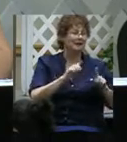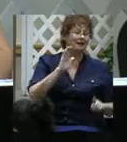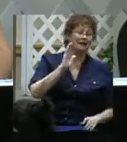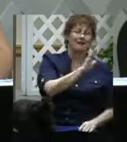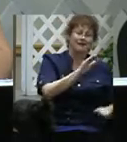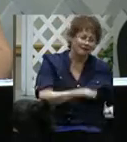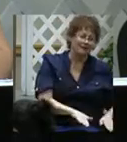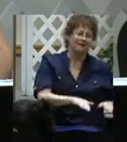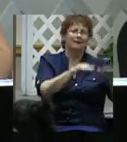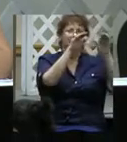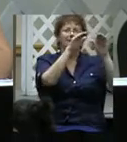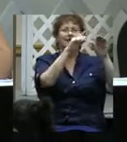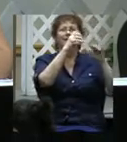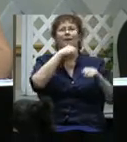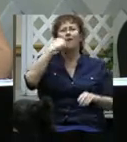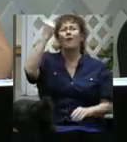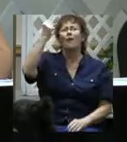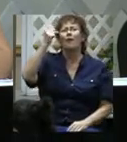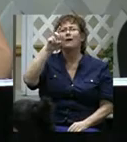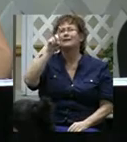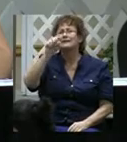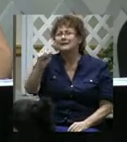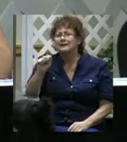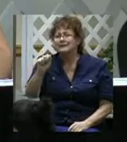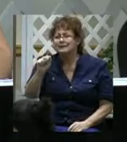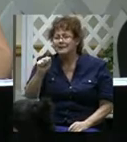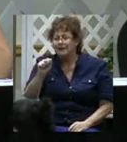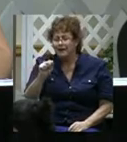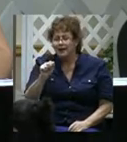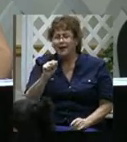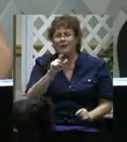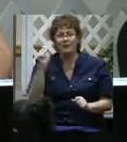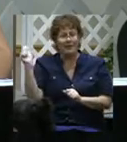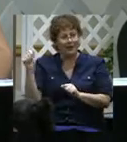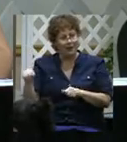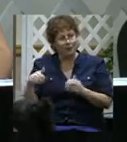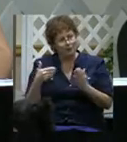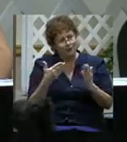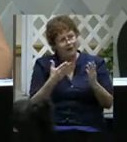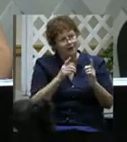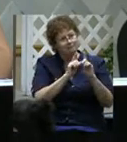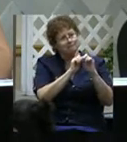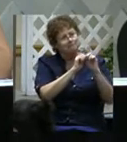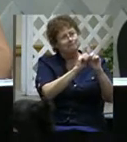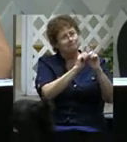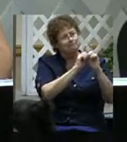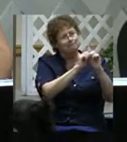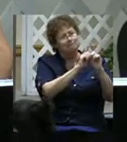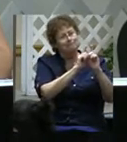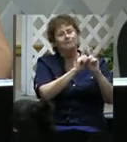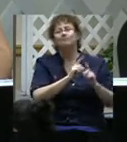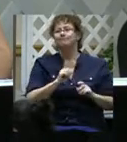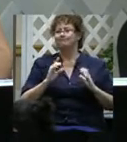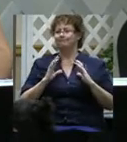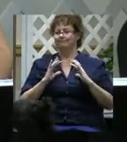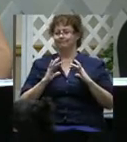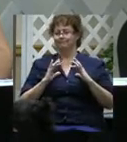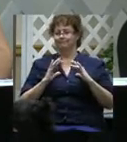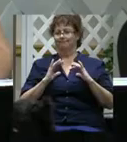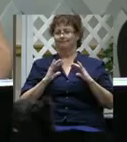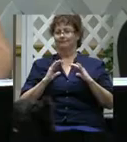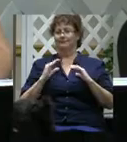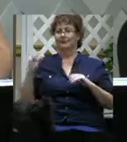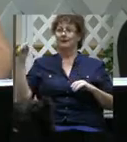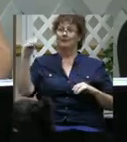the services for elderly or disabled that they can provide without us, in addition to those services, paying for